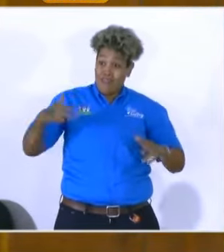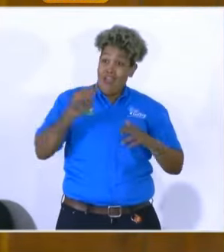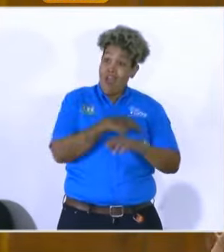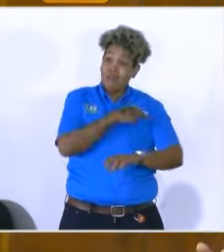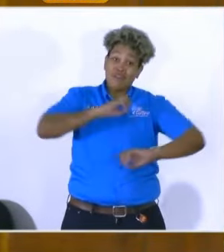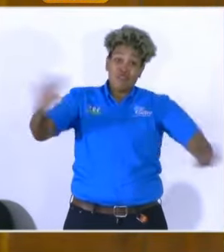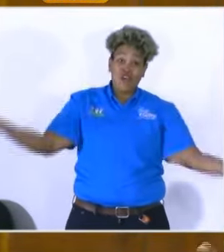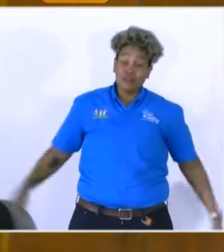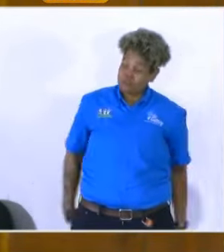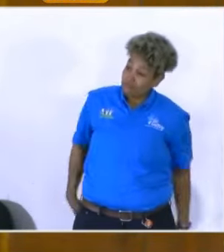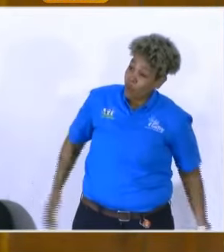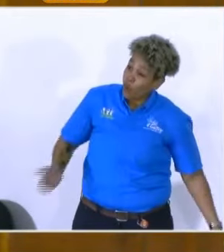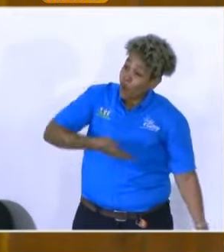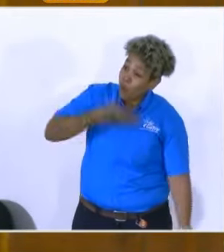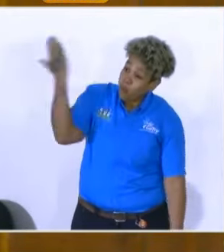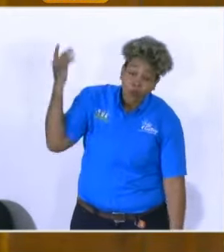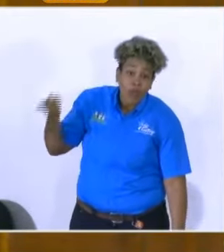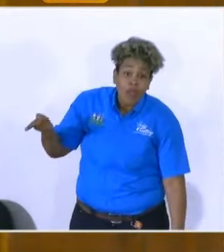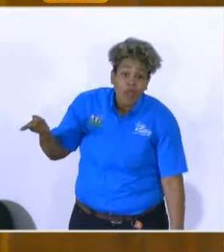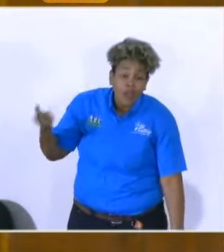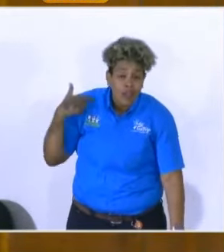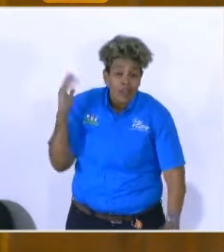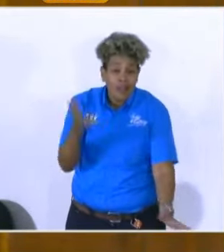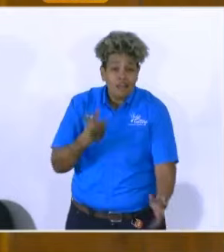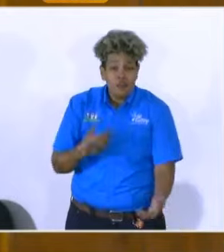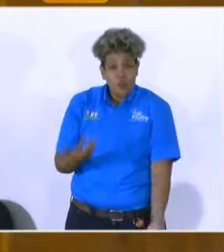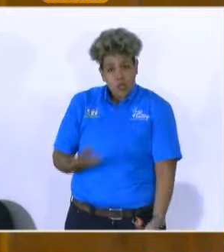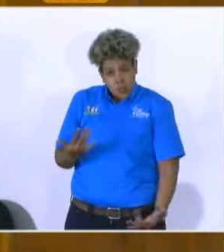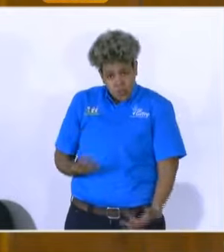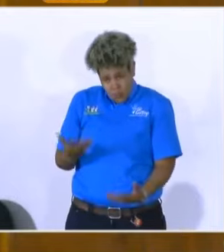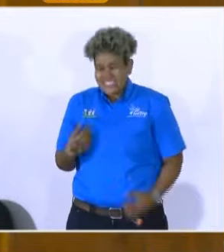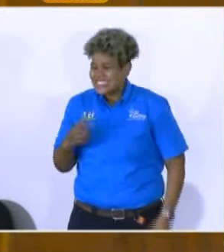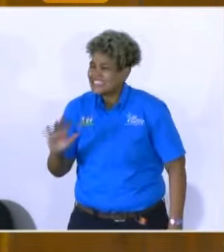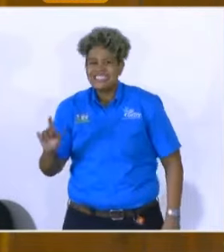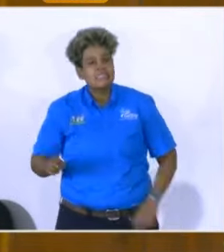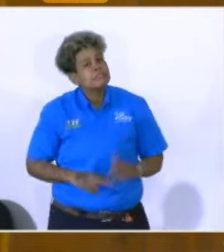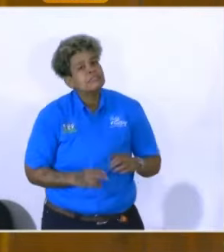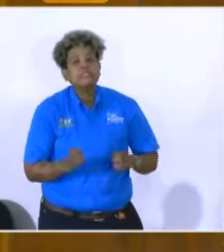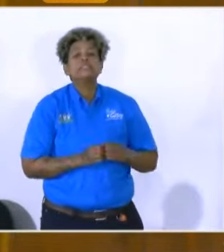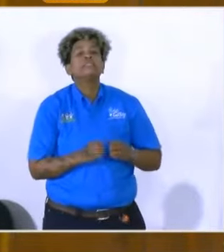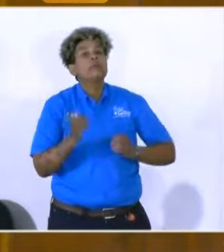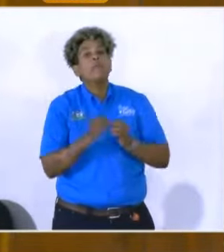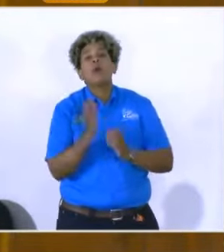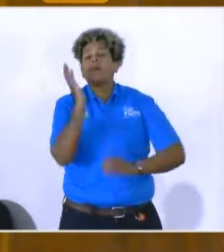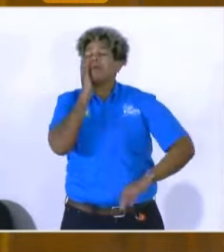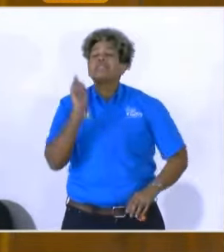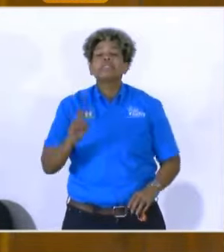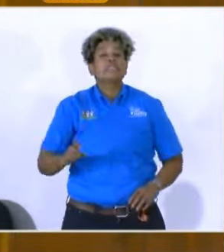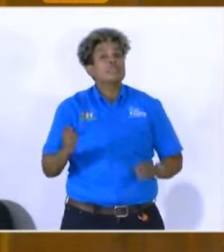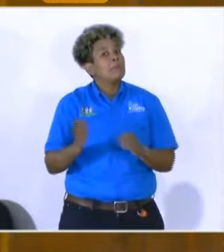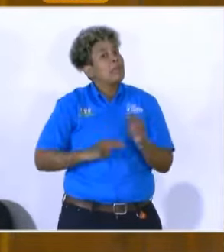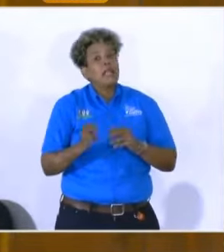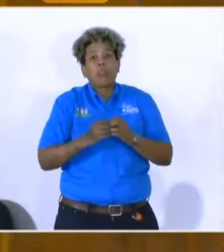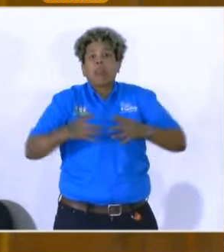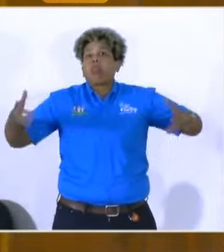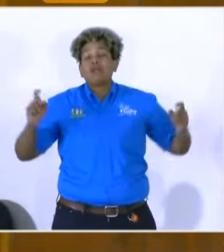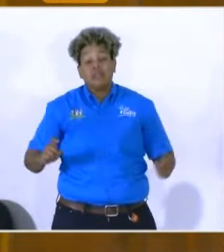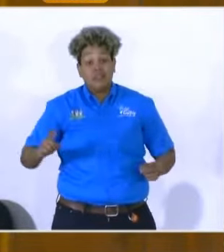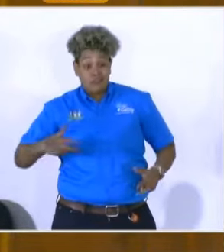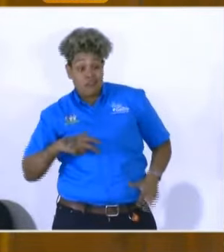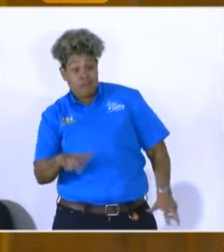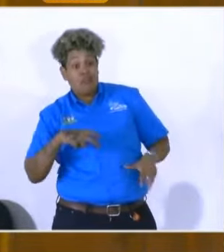us so wanting that this government, having recognized that, has decided to invest more than any other in